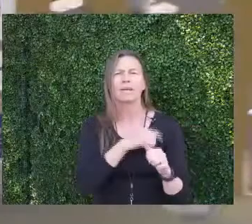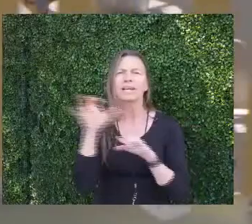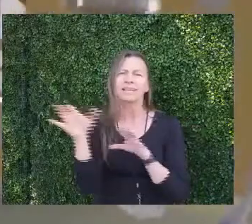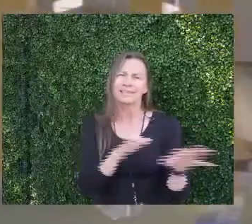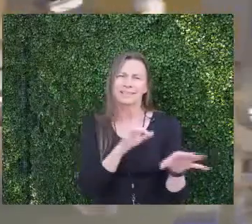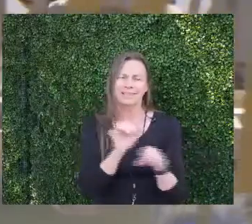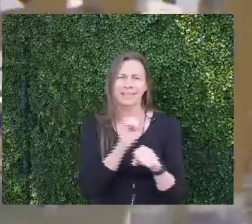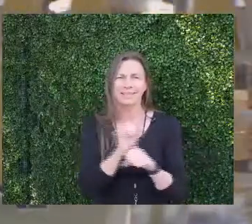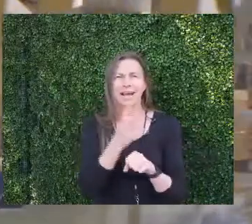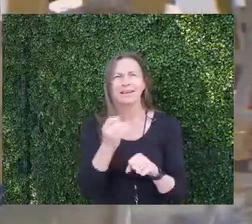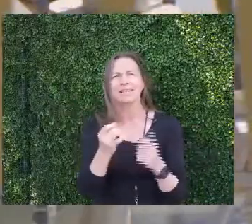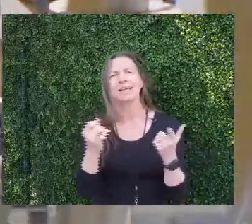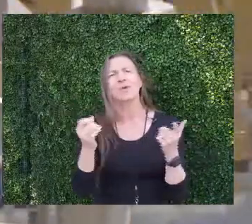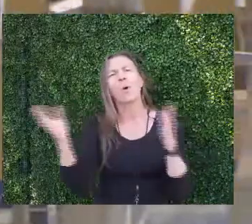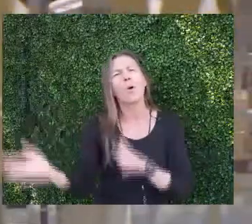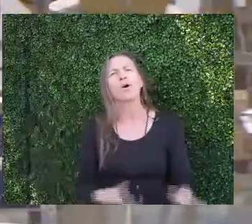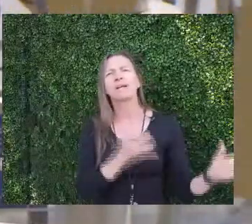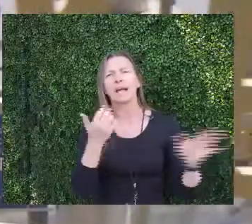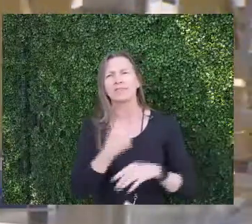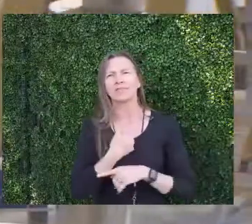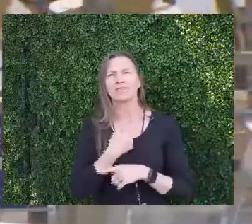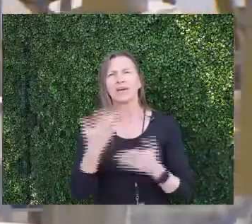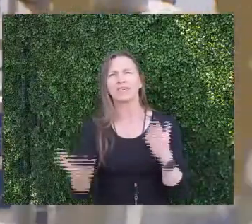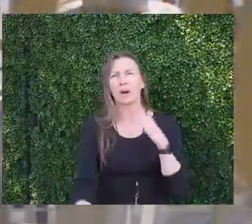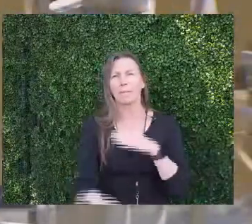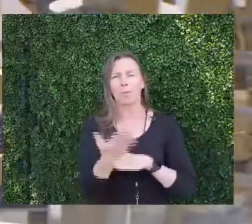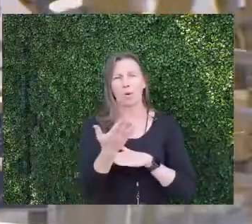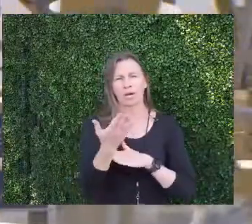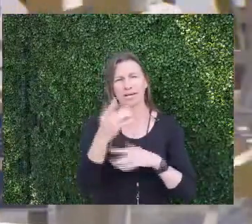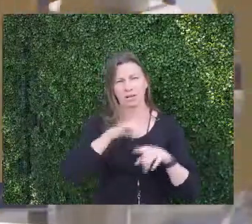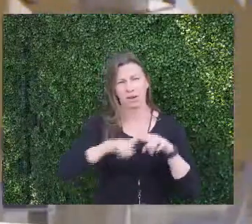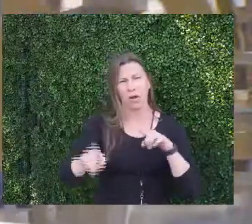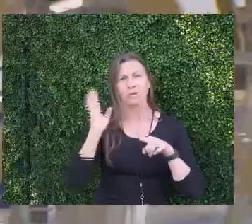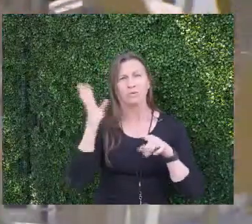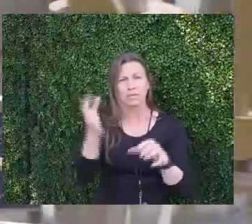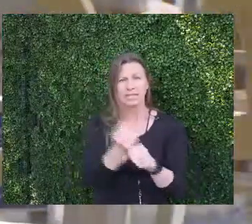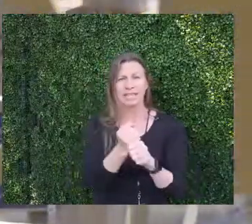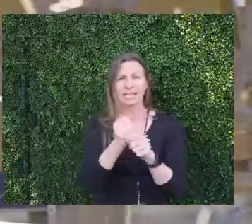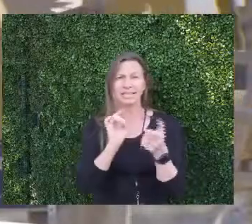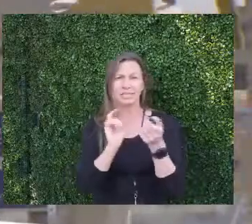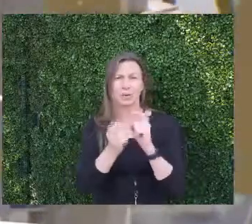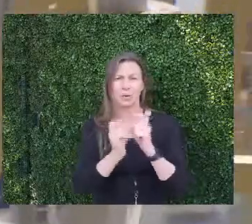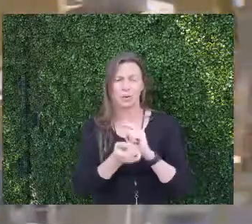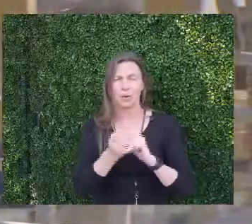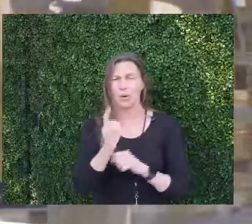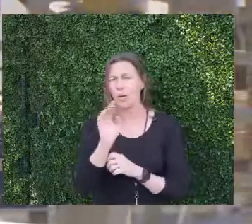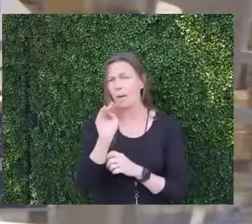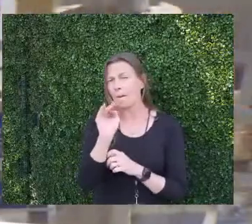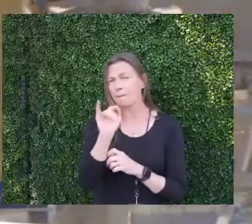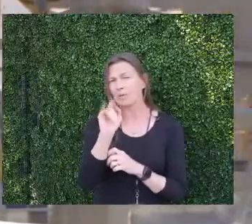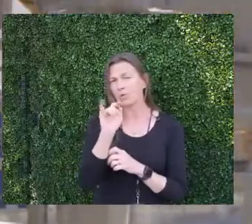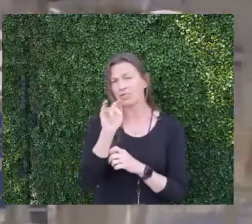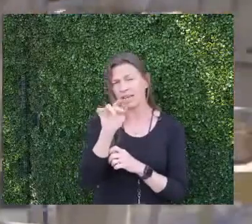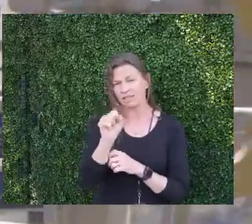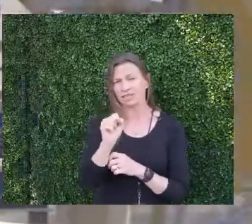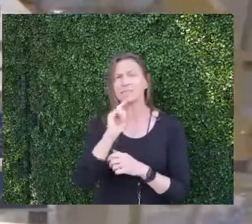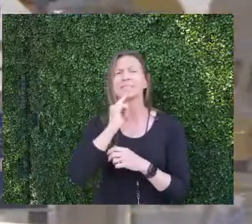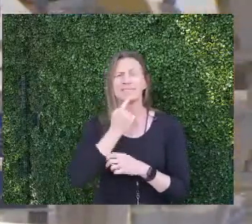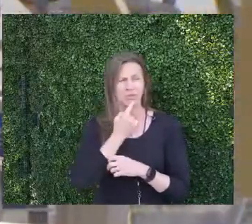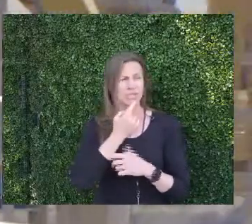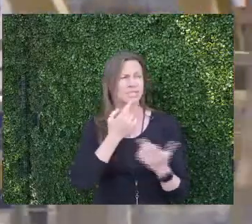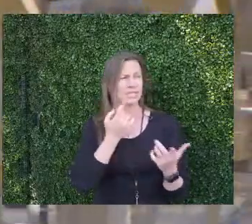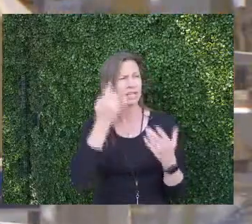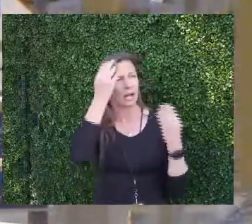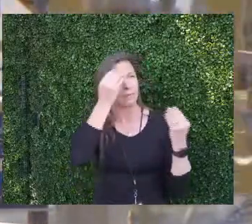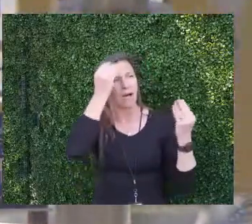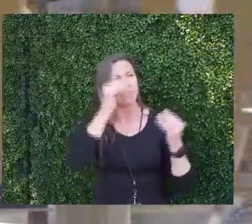through the Office of Emergency Services and our morning calls. We're going to take these mutations. We have taken the mutations very, very seriously, mindful of